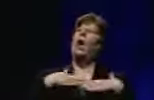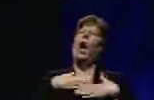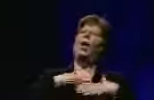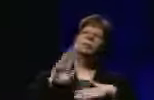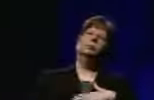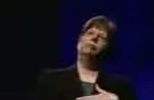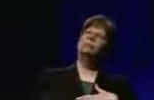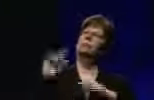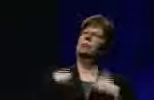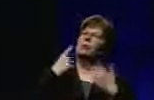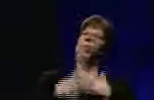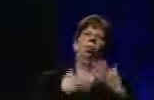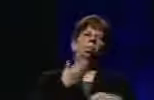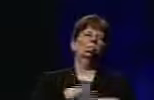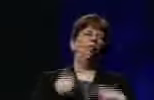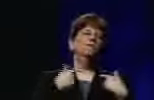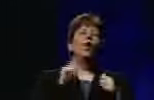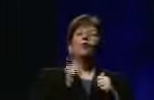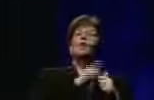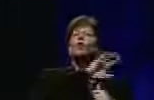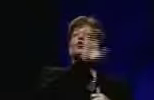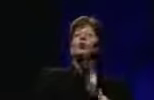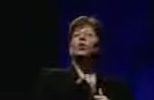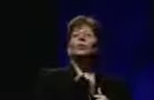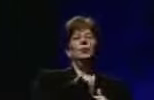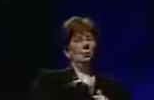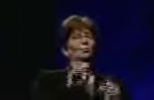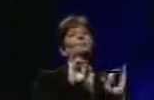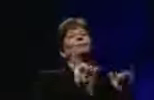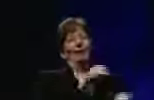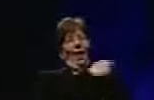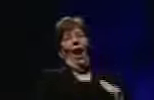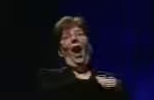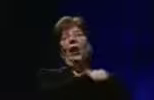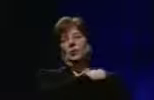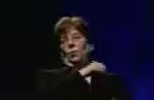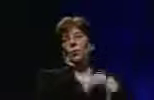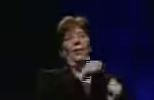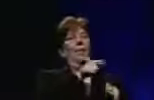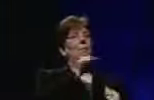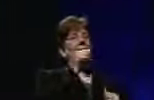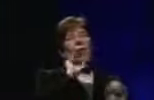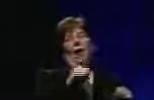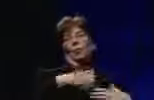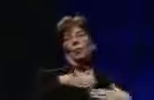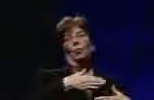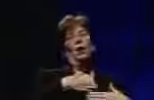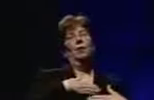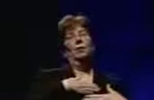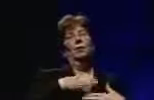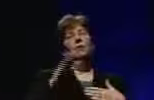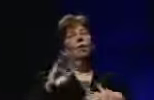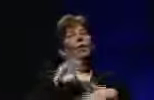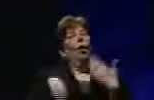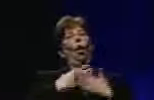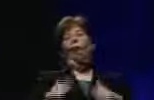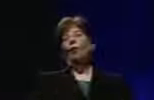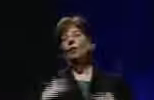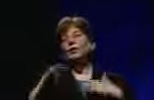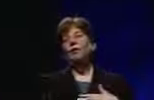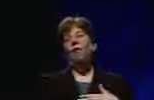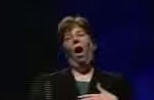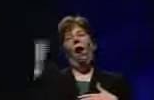entire life. His very first Christmas we spent in the hospital with him unable to breathe. All his life we've known the